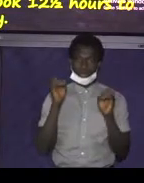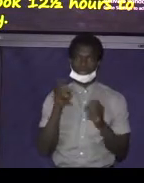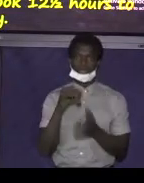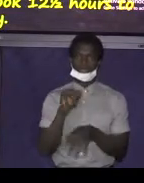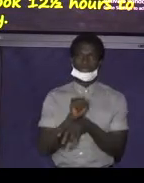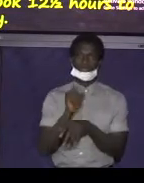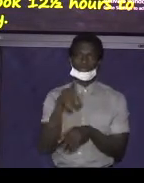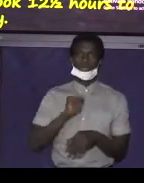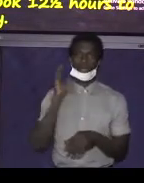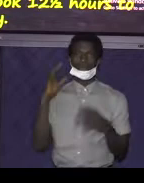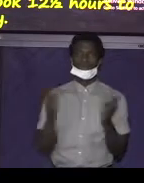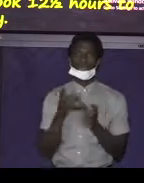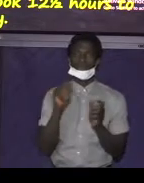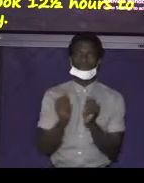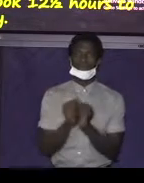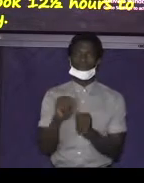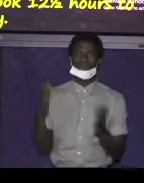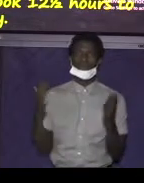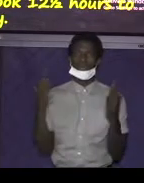will celebrate you with a chair.